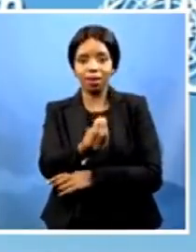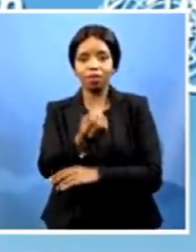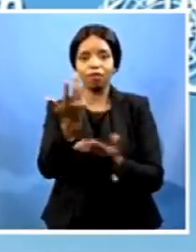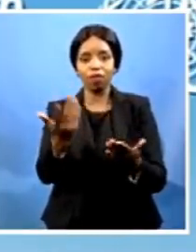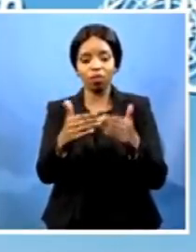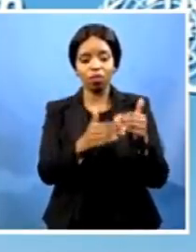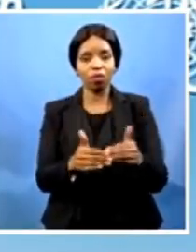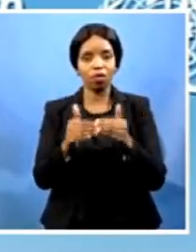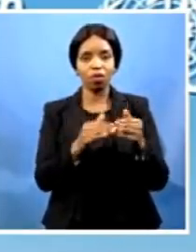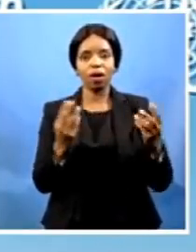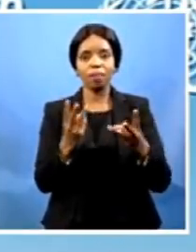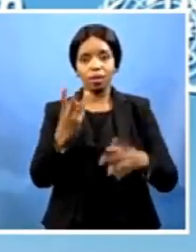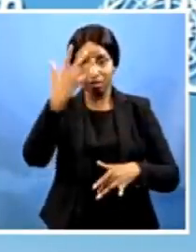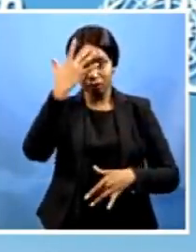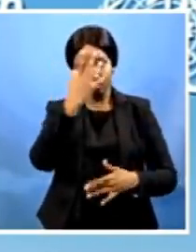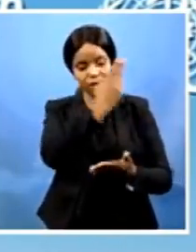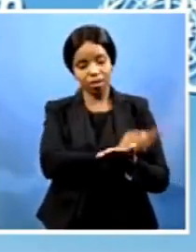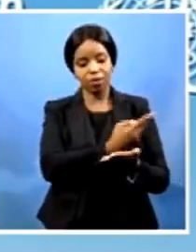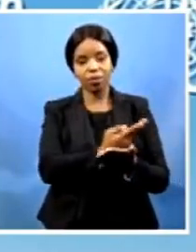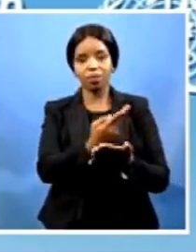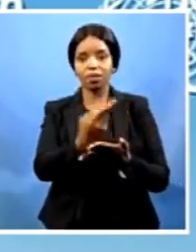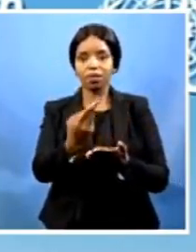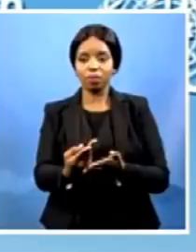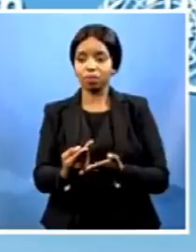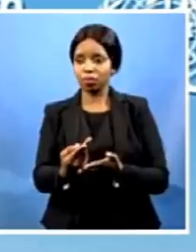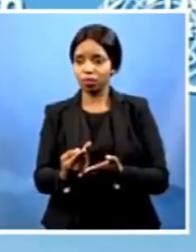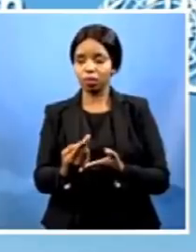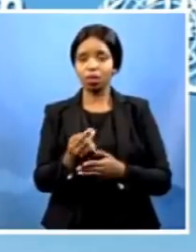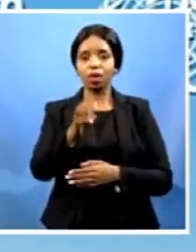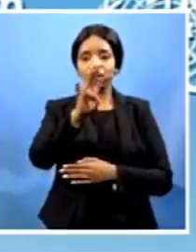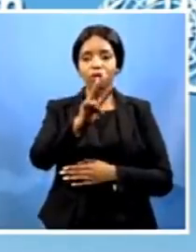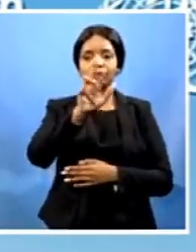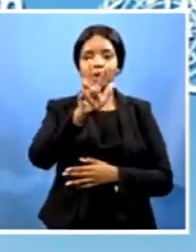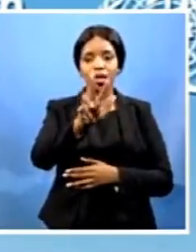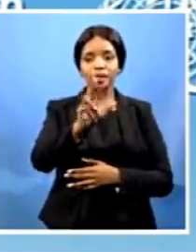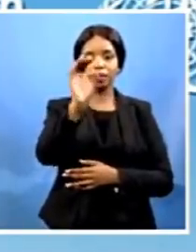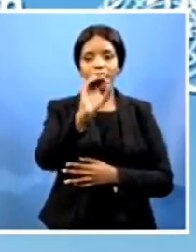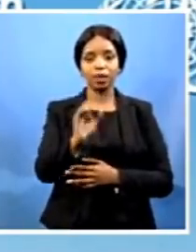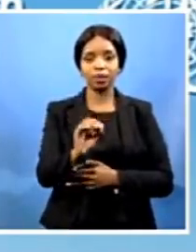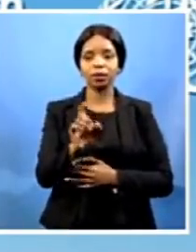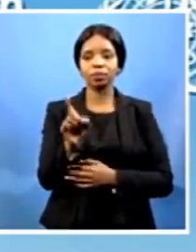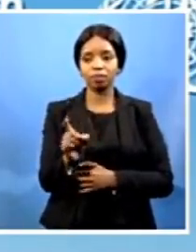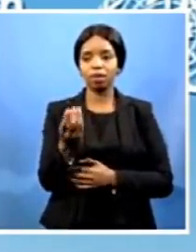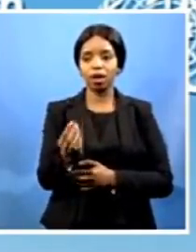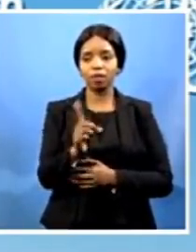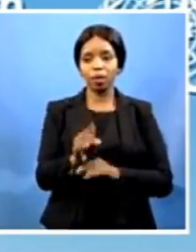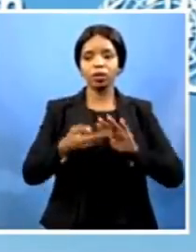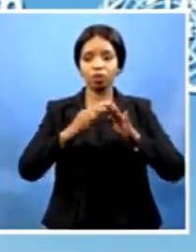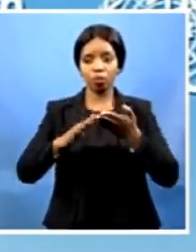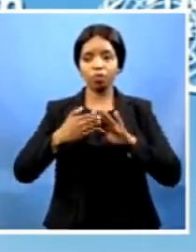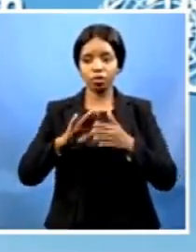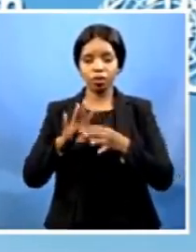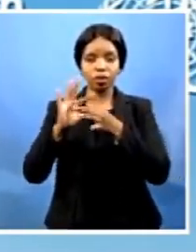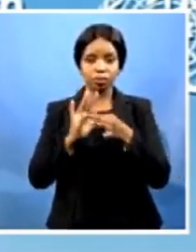Only 48% have a community engagement plan. And only 48% have an infection